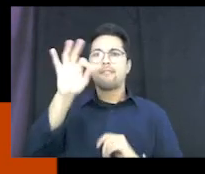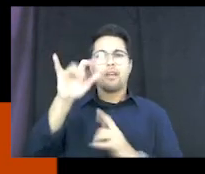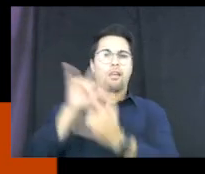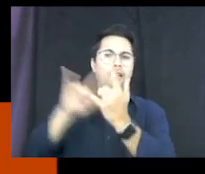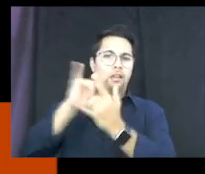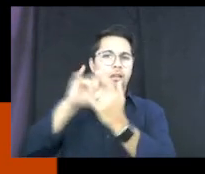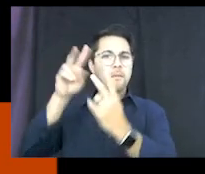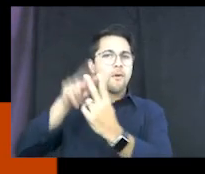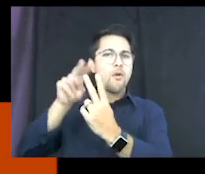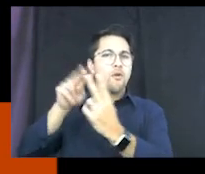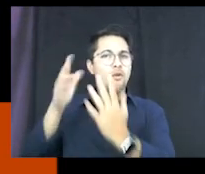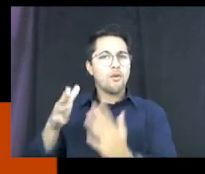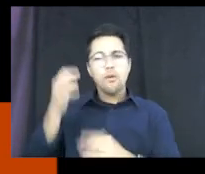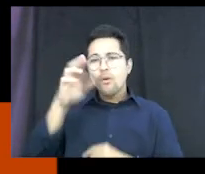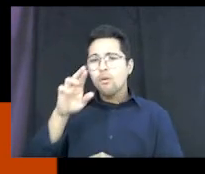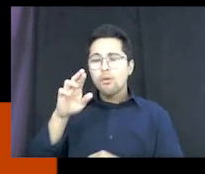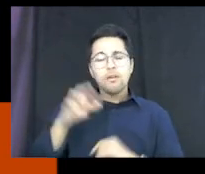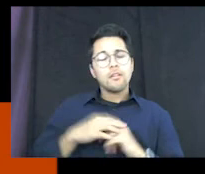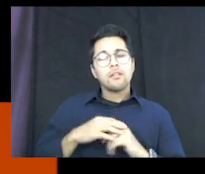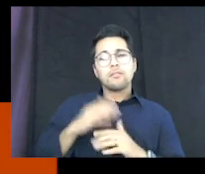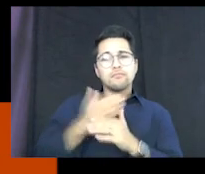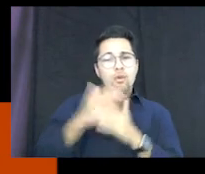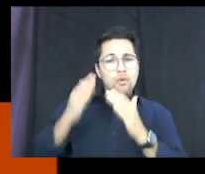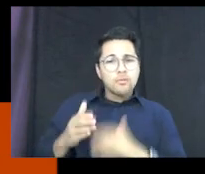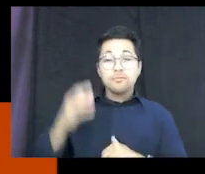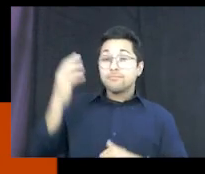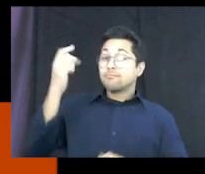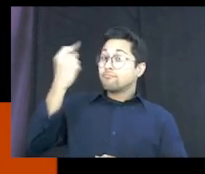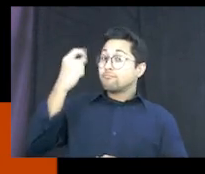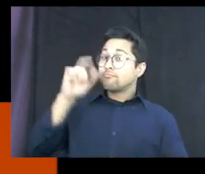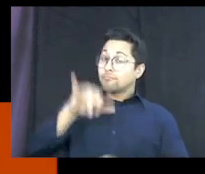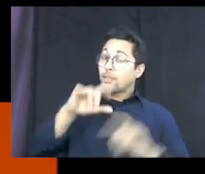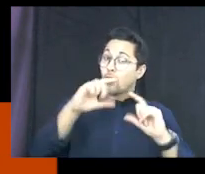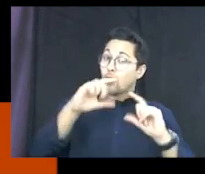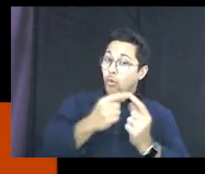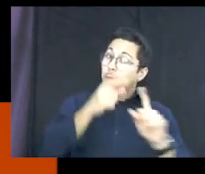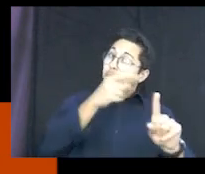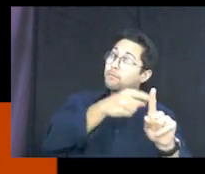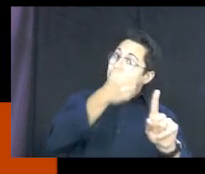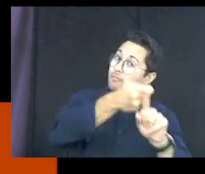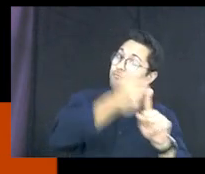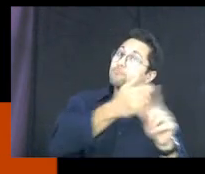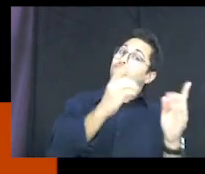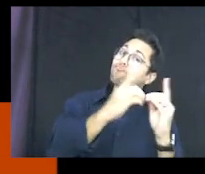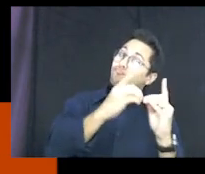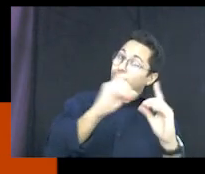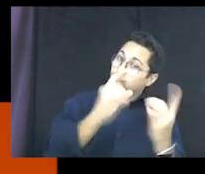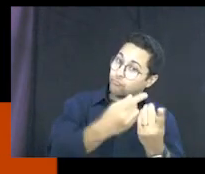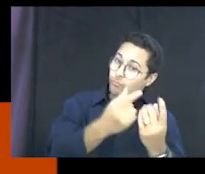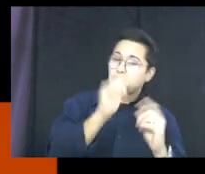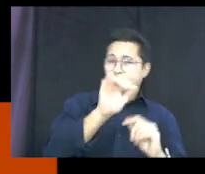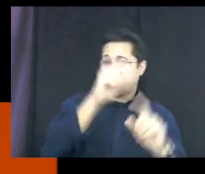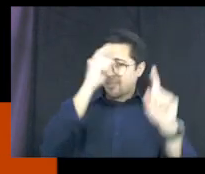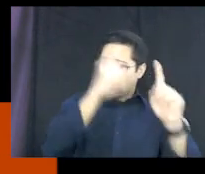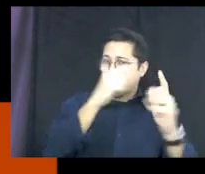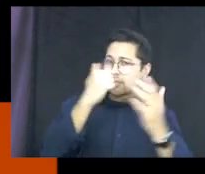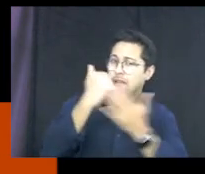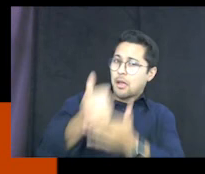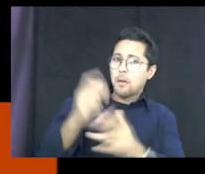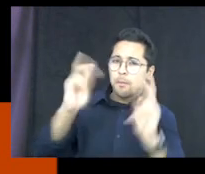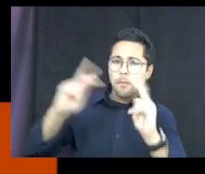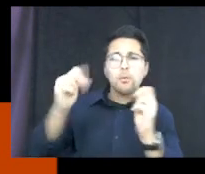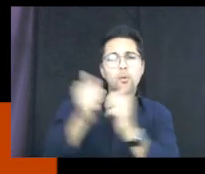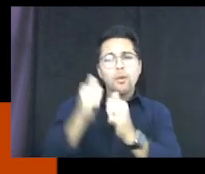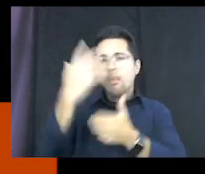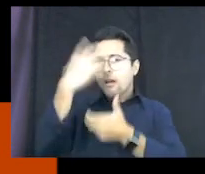or significant other unless the group is a dating group and its purpose is to help people with